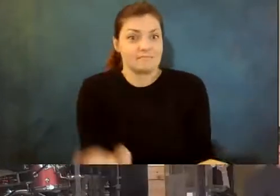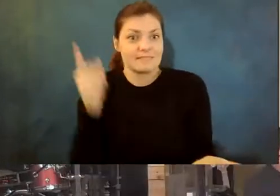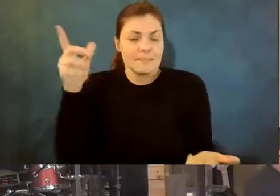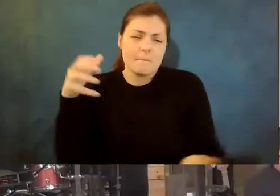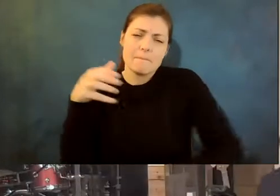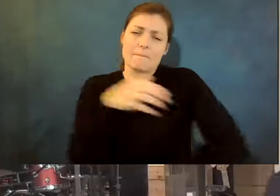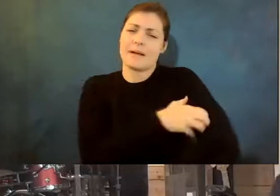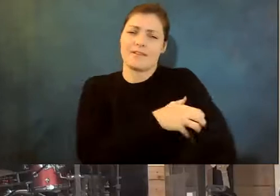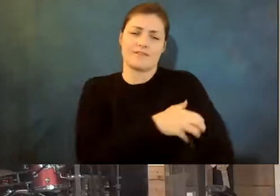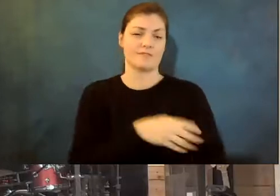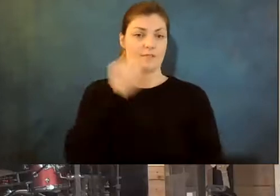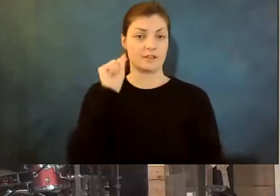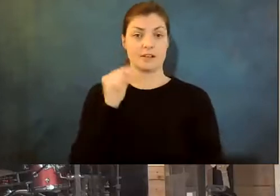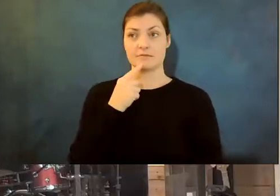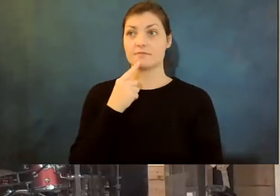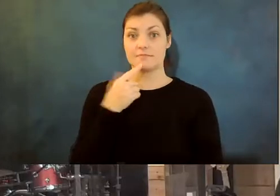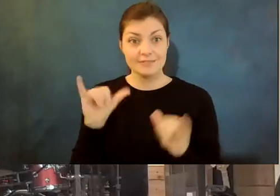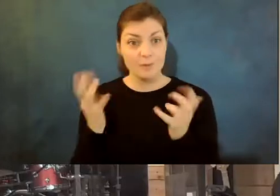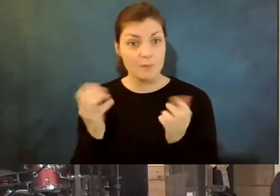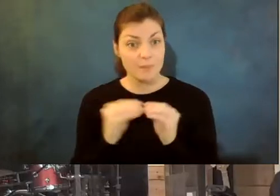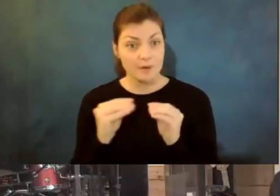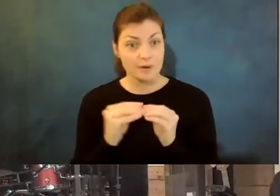I want more, he says.